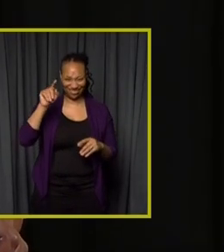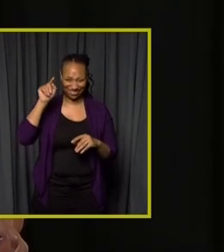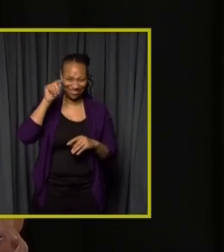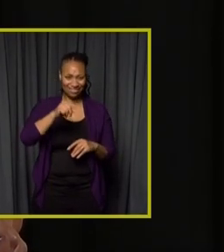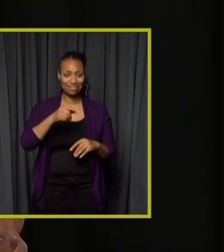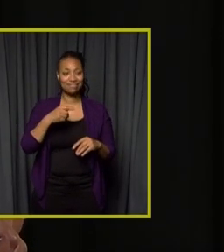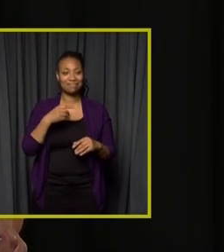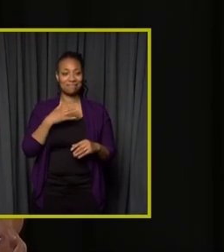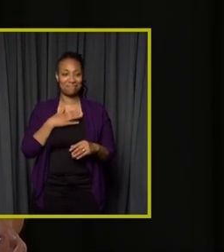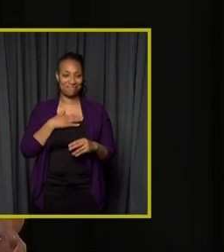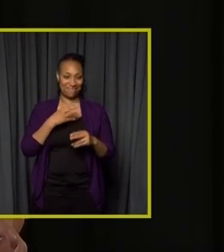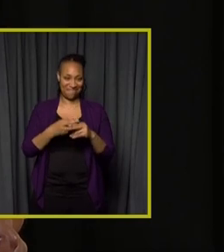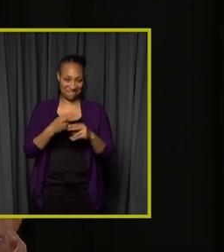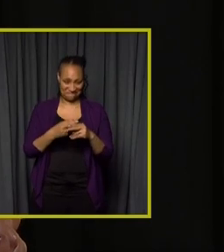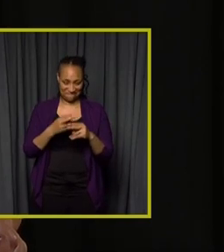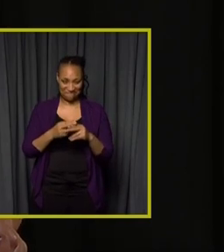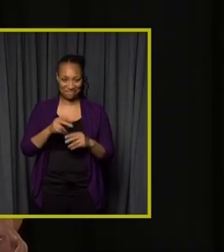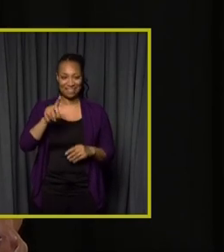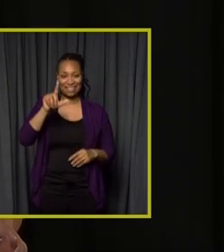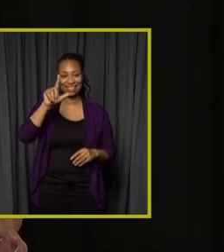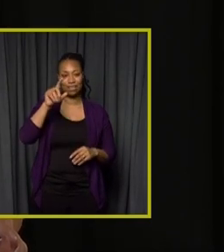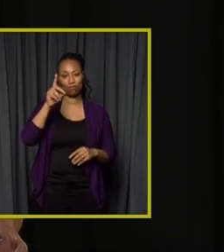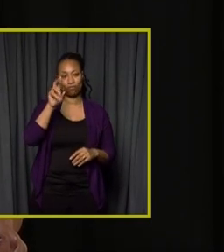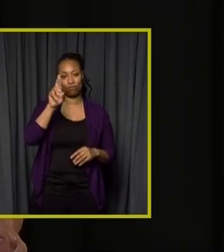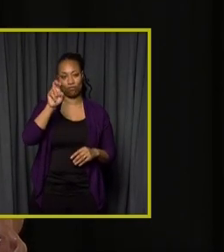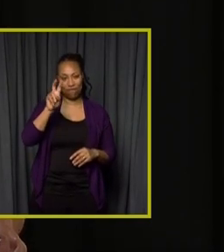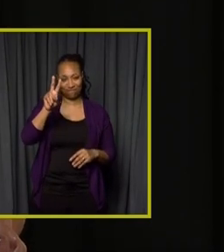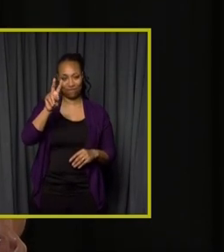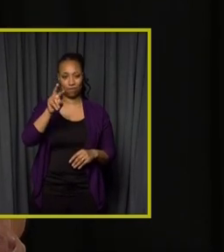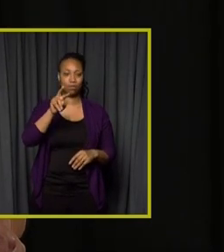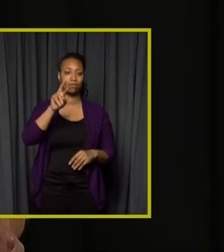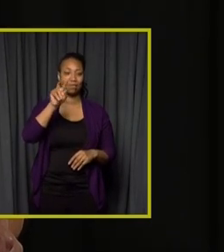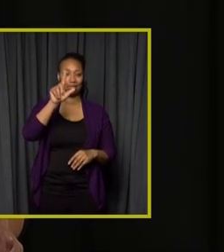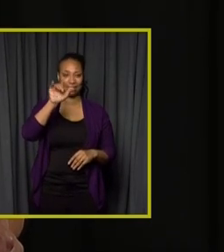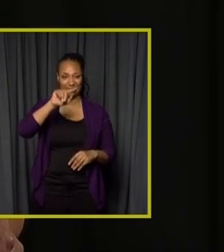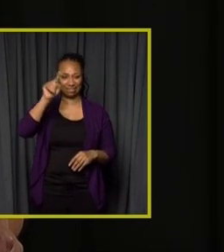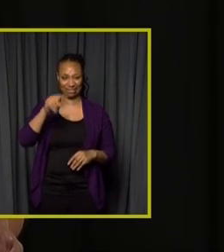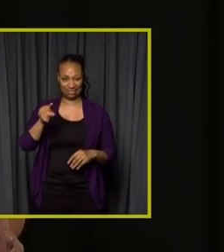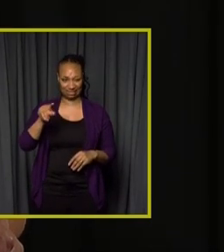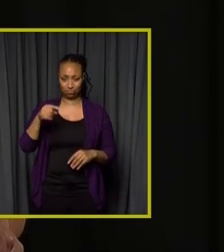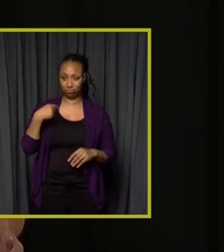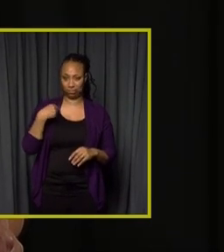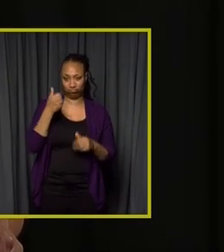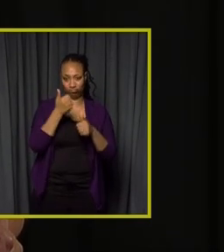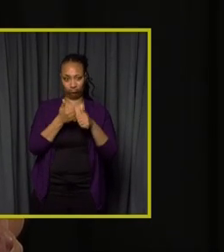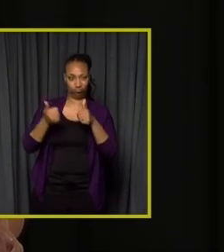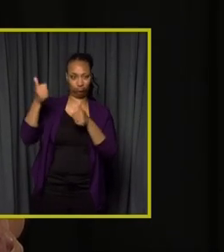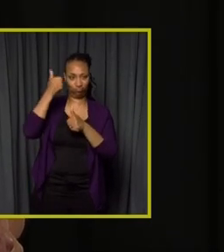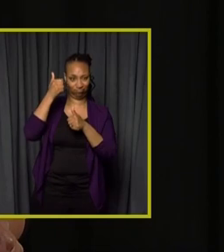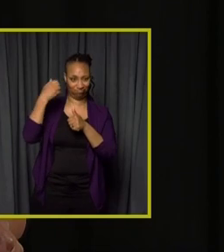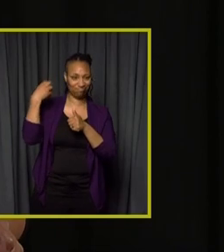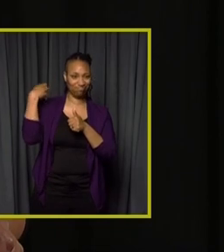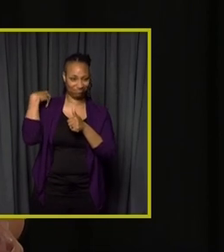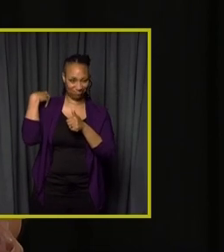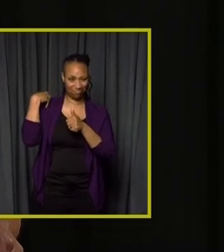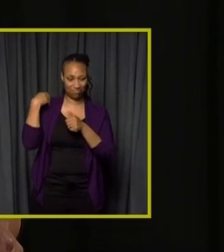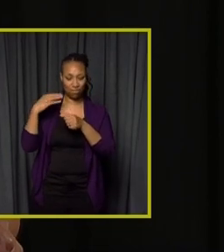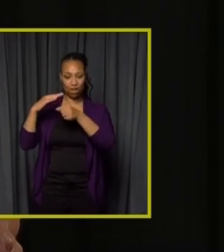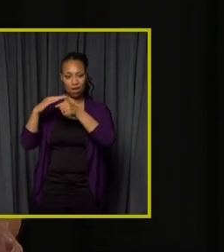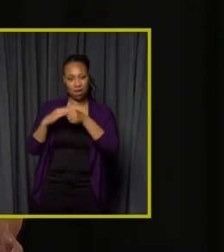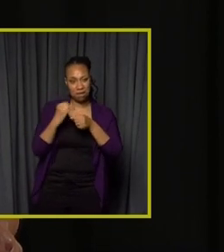Dr. Liz Theo Harris, co-chair of the Poor People's Campaign, a national call for moral